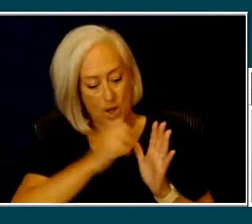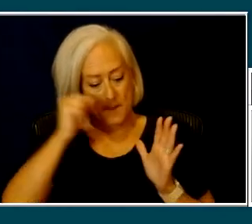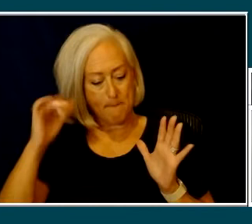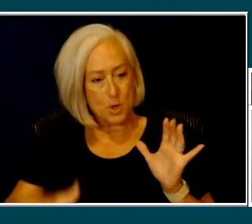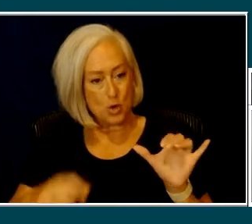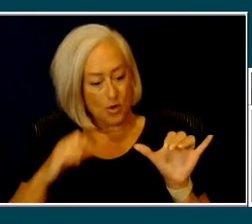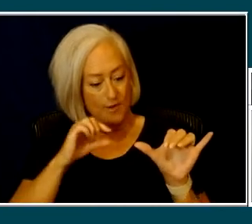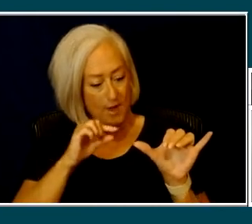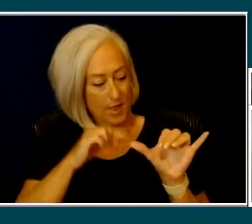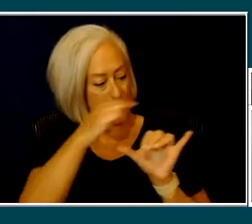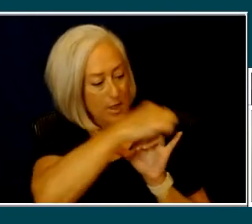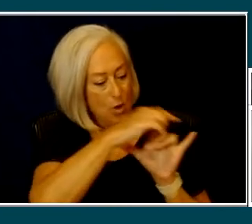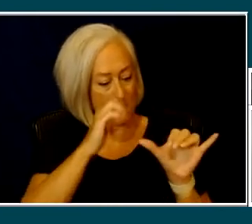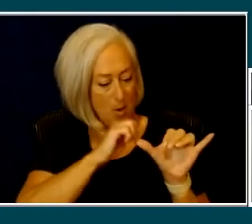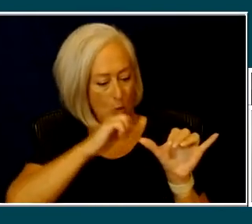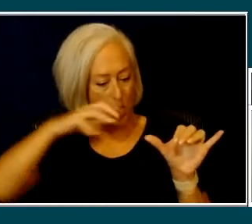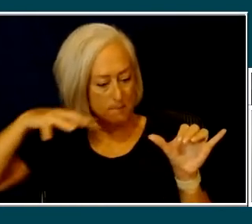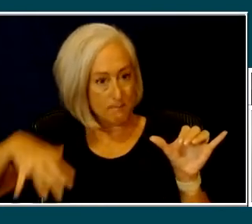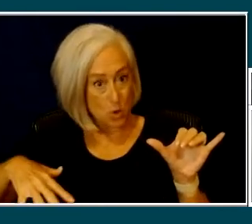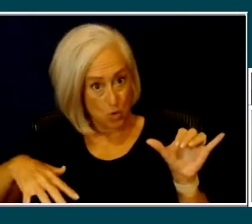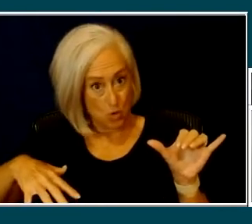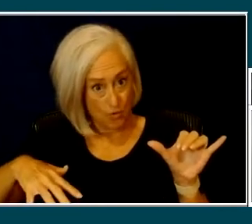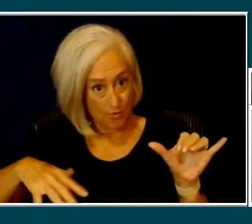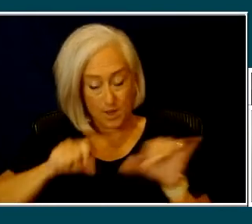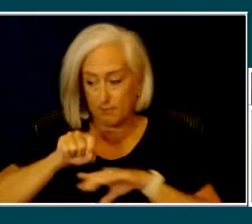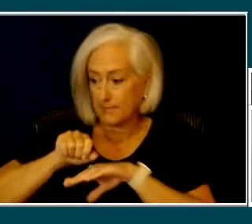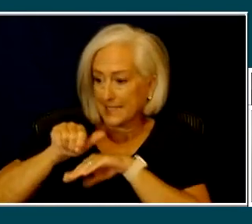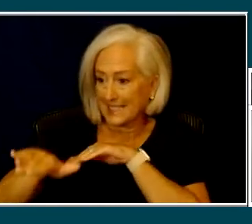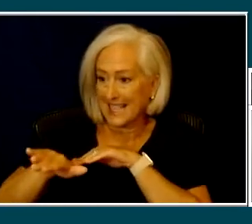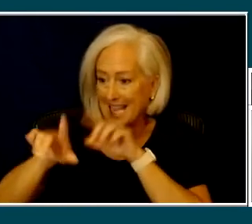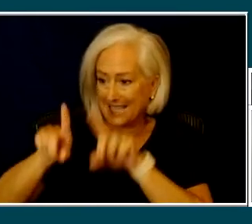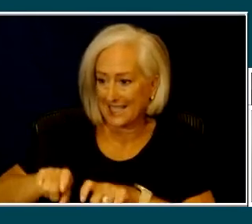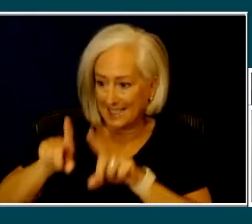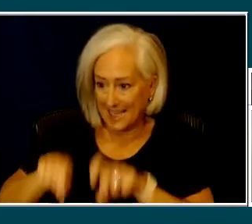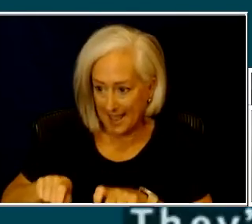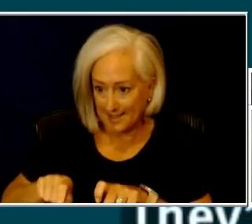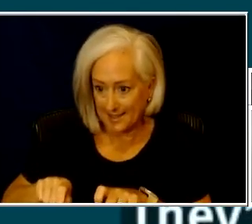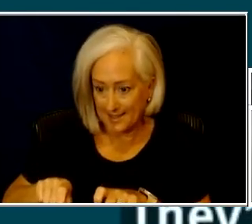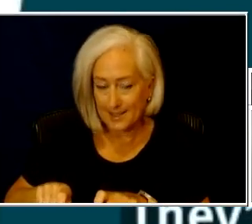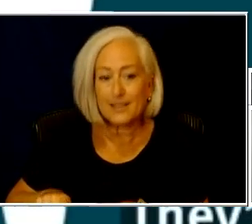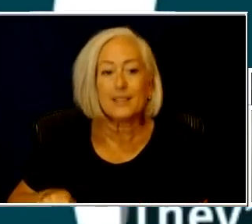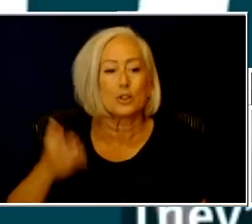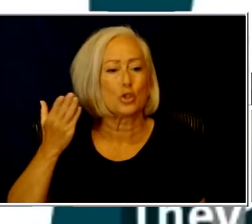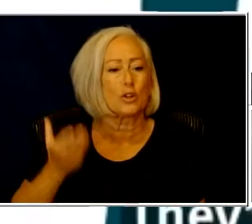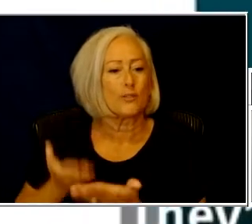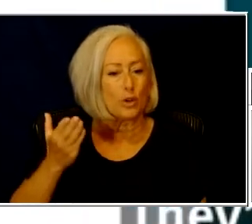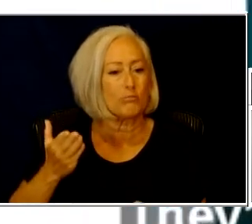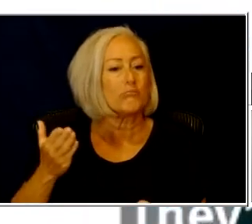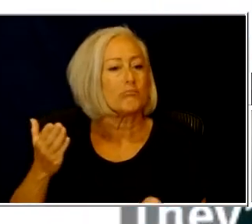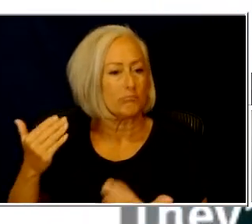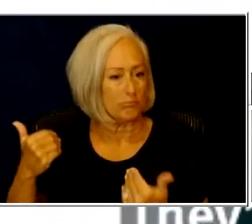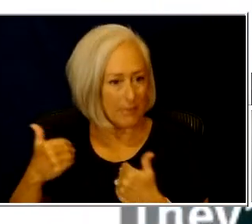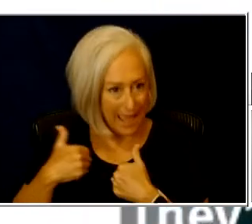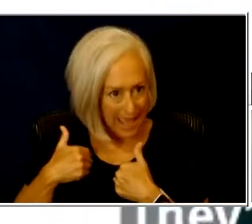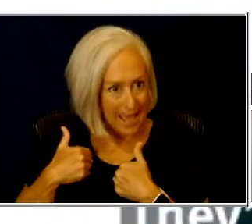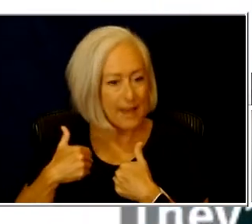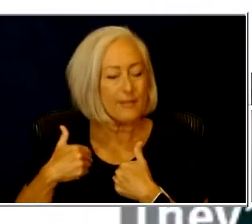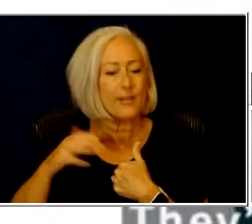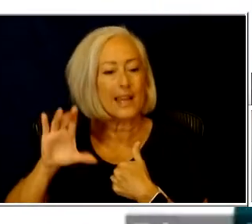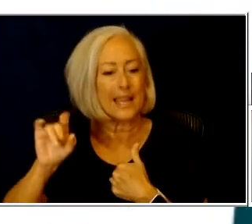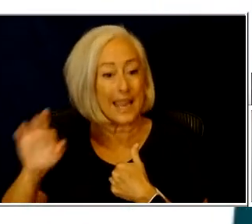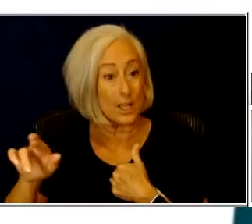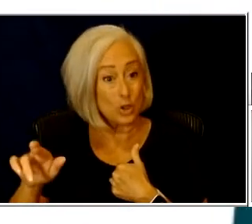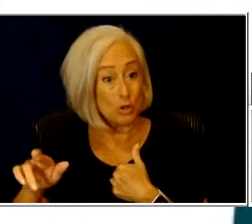of that organ to confirm that it's a cancer. Simply having a pelvic mass is not enough, because